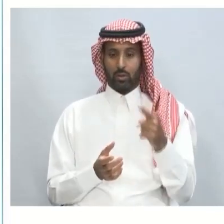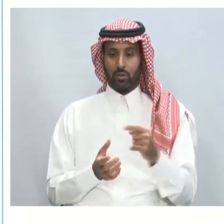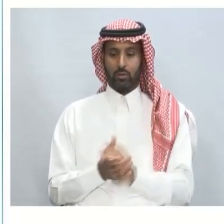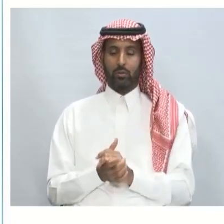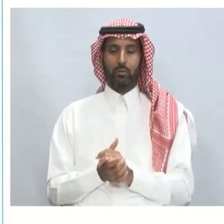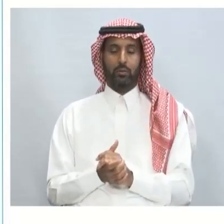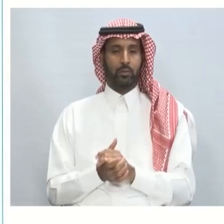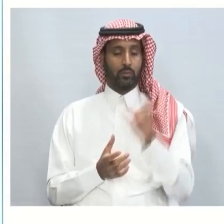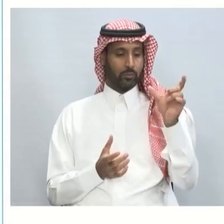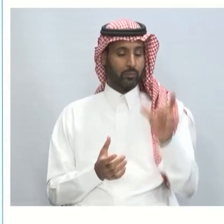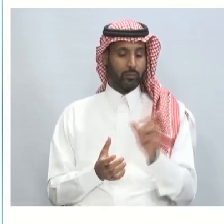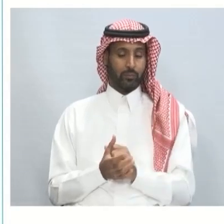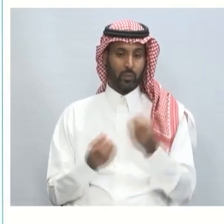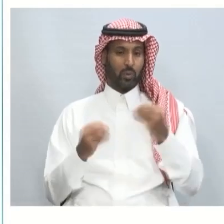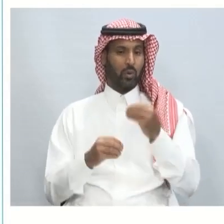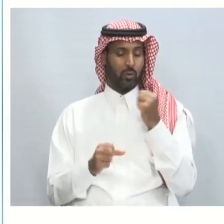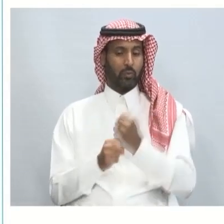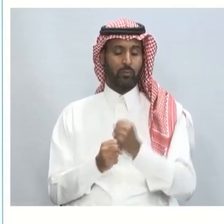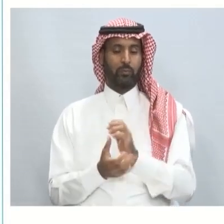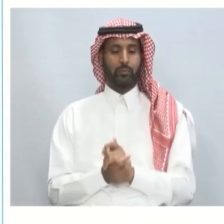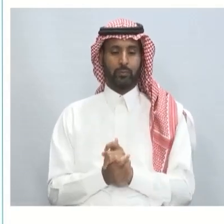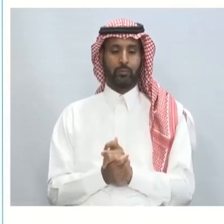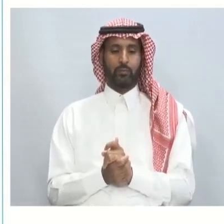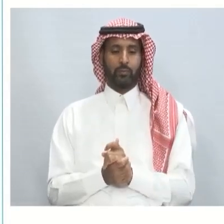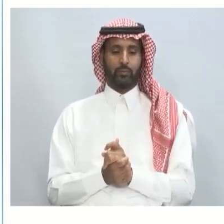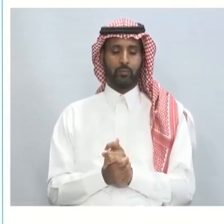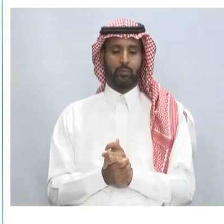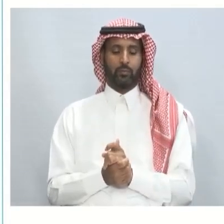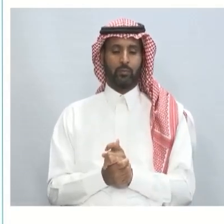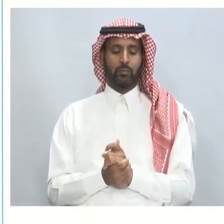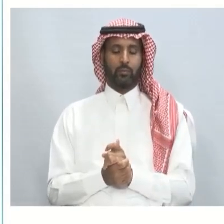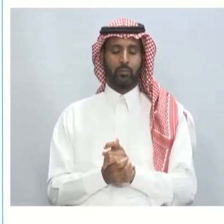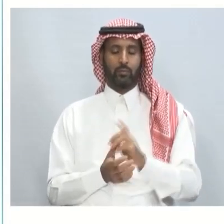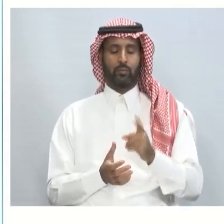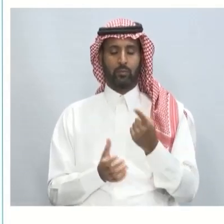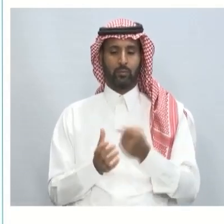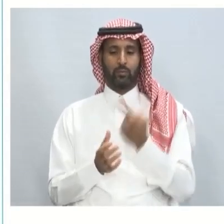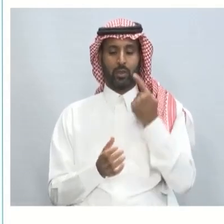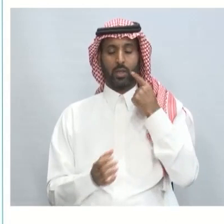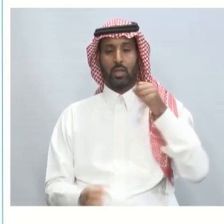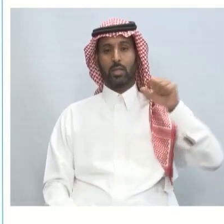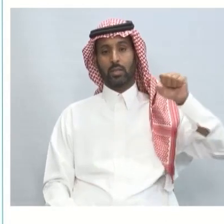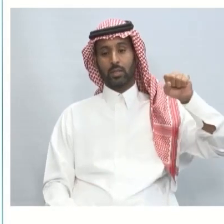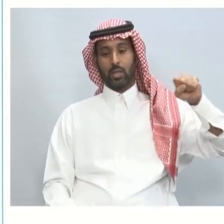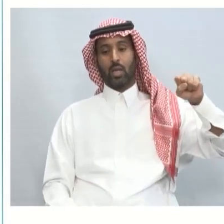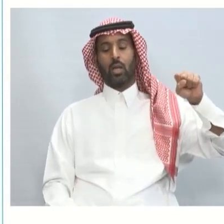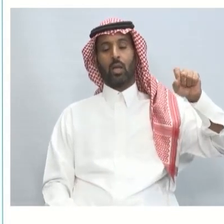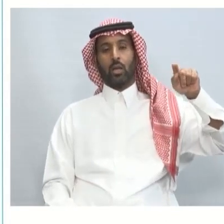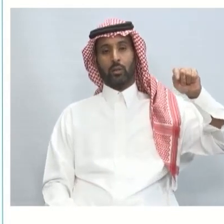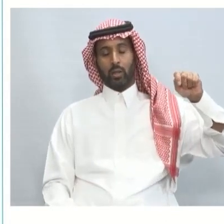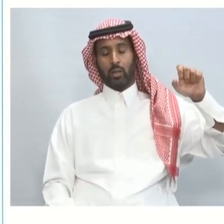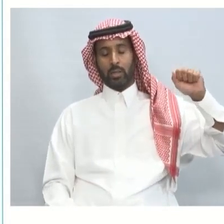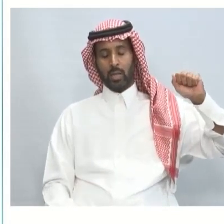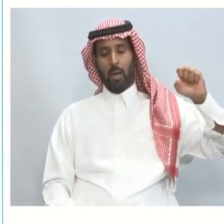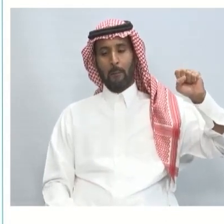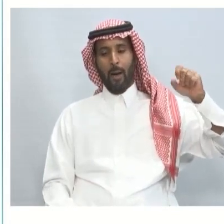word here? A lot of job what? Yes, the first one is satisfaction. I know I